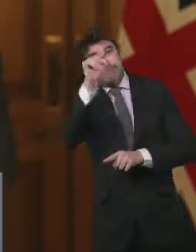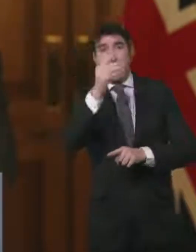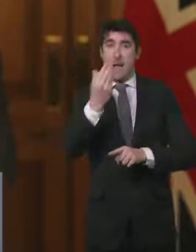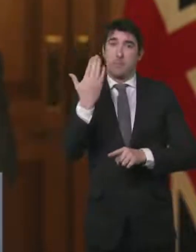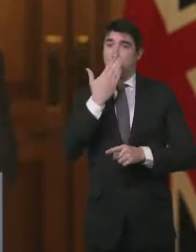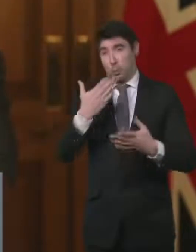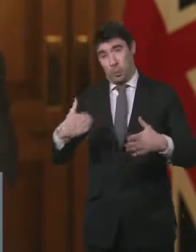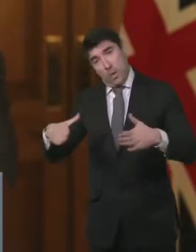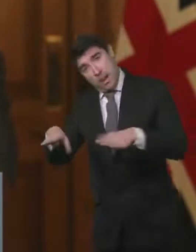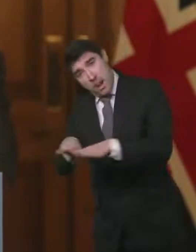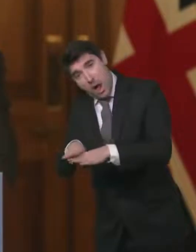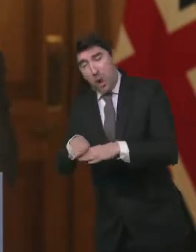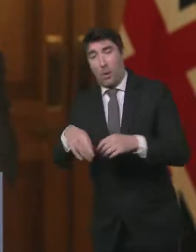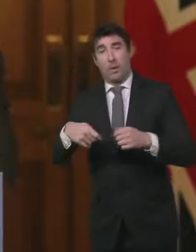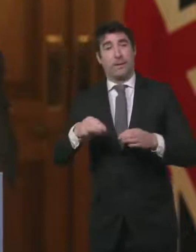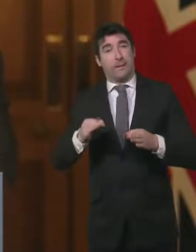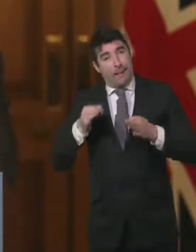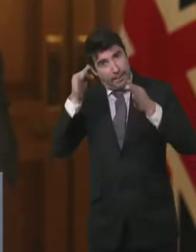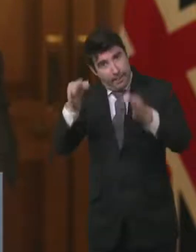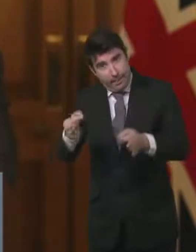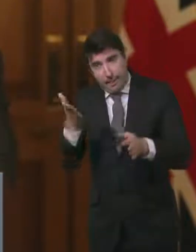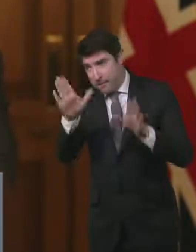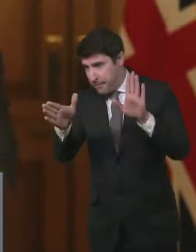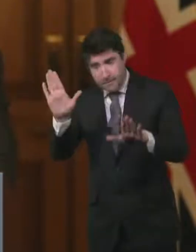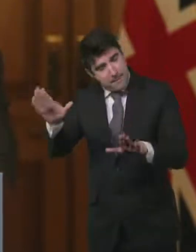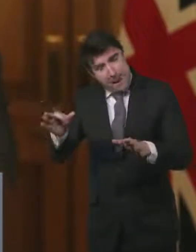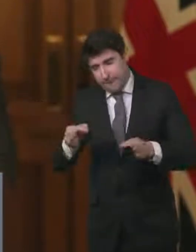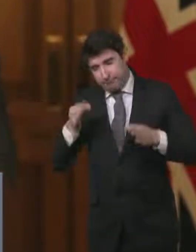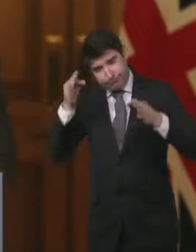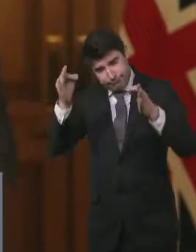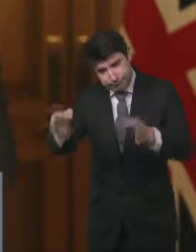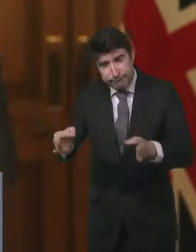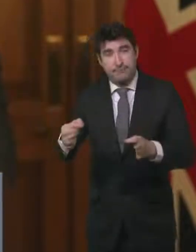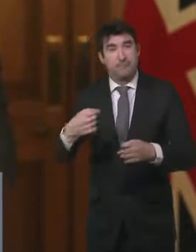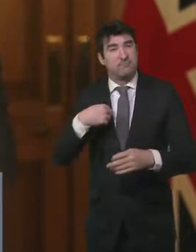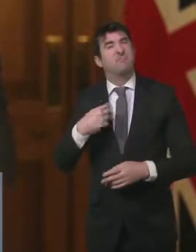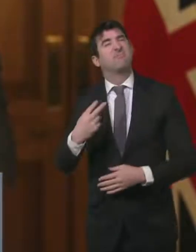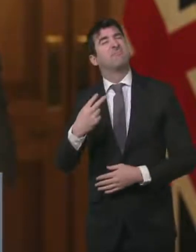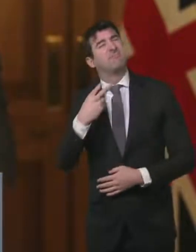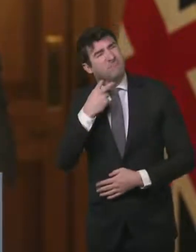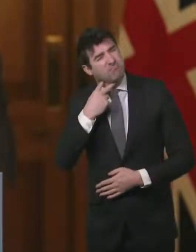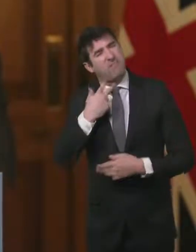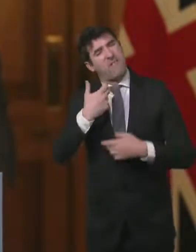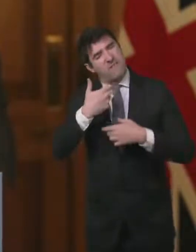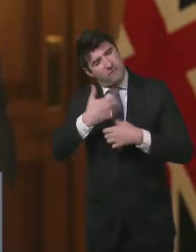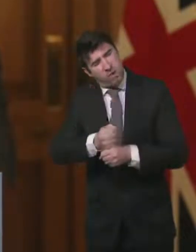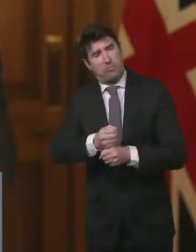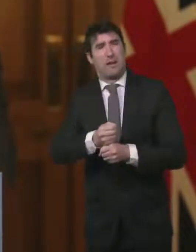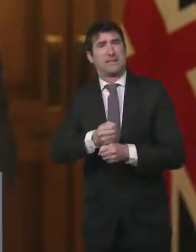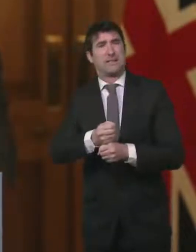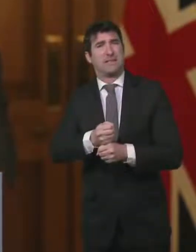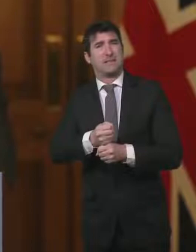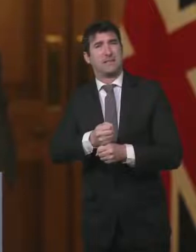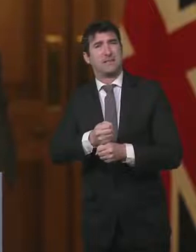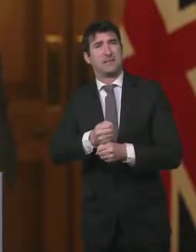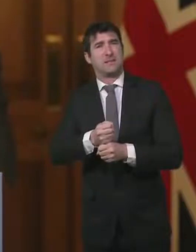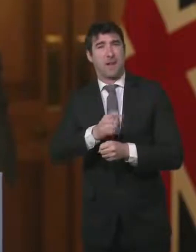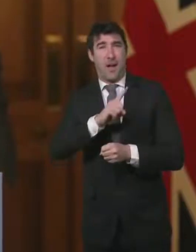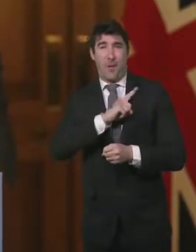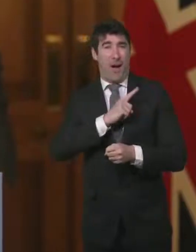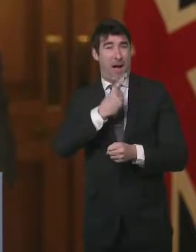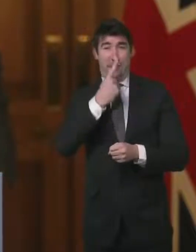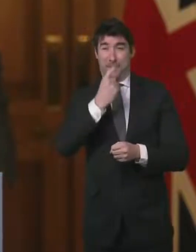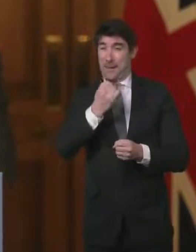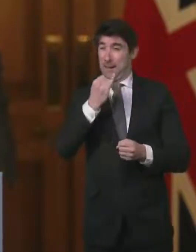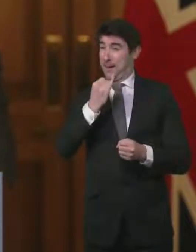most badly affected, and yet I'm also filled with hope by the arrival of this